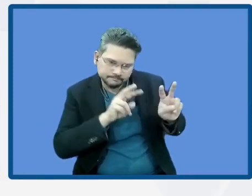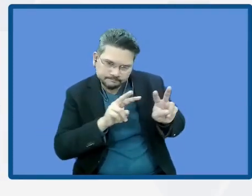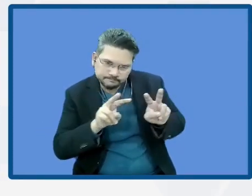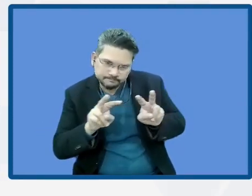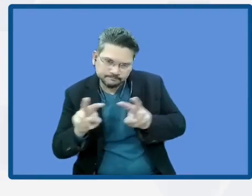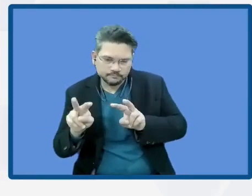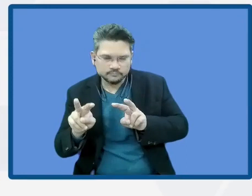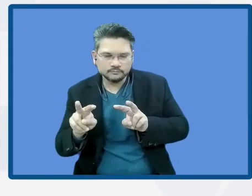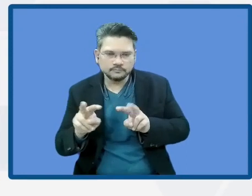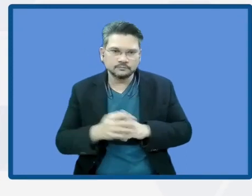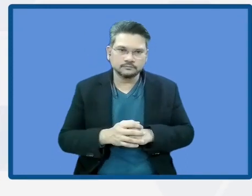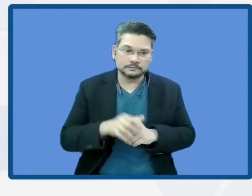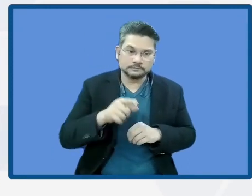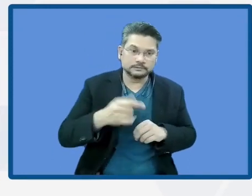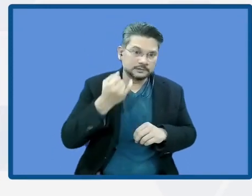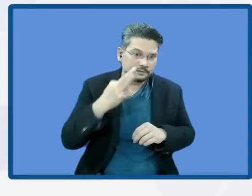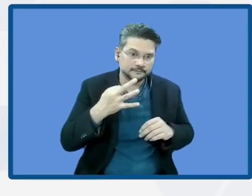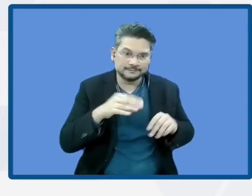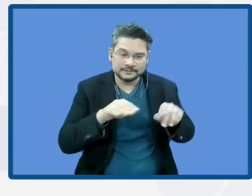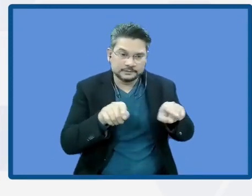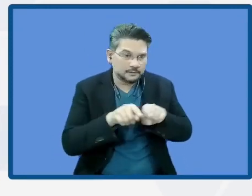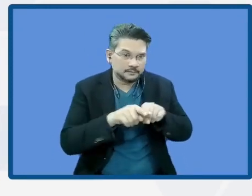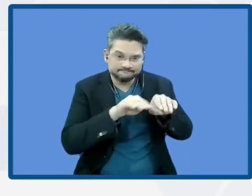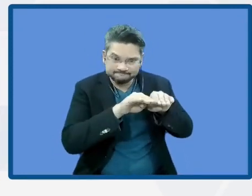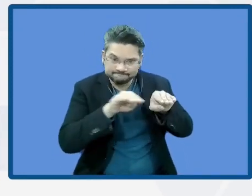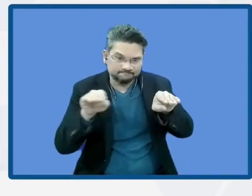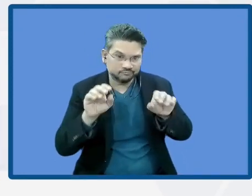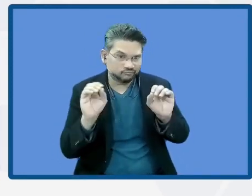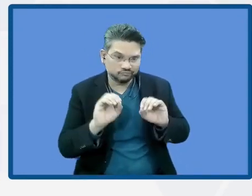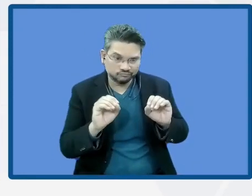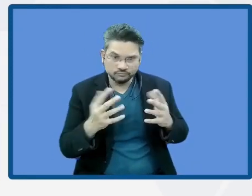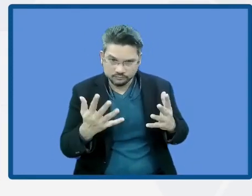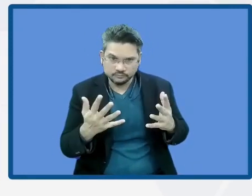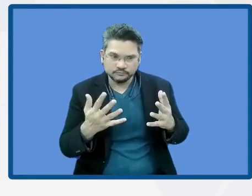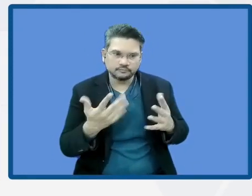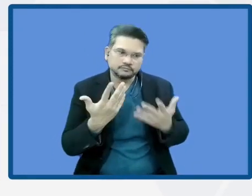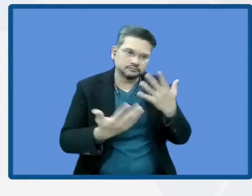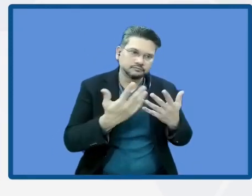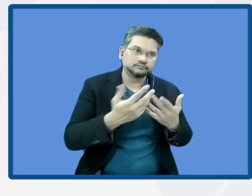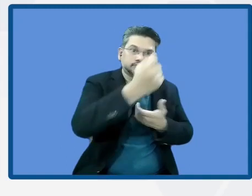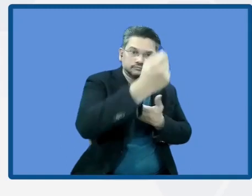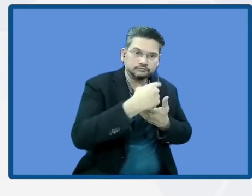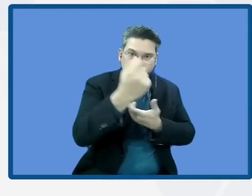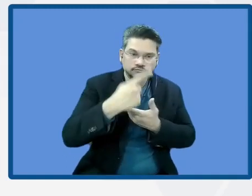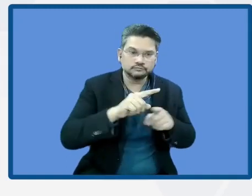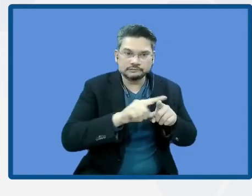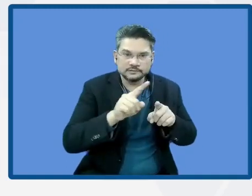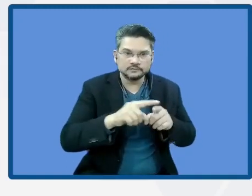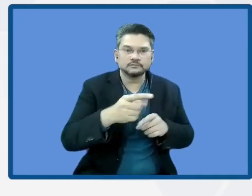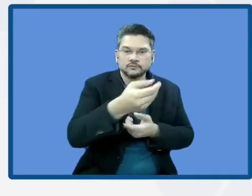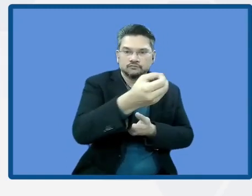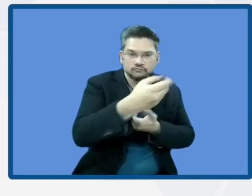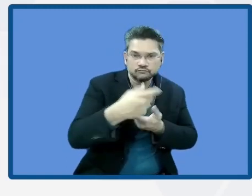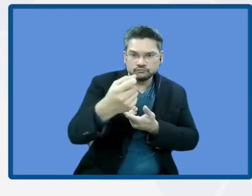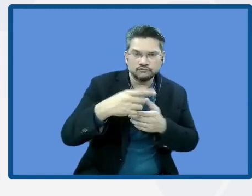consistent data, because the origin of this data is different from the different sources we get them for. But